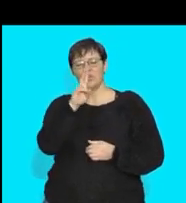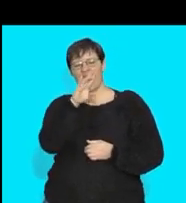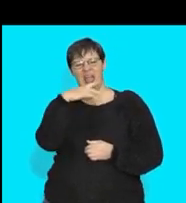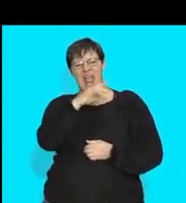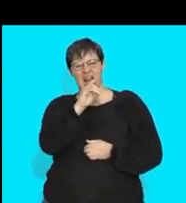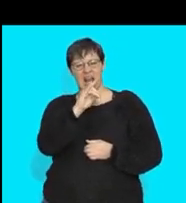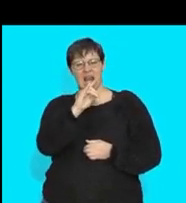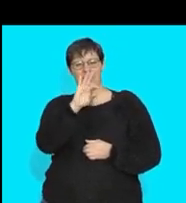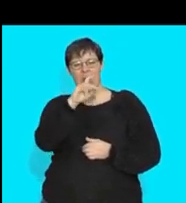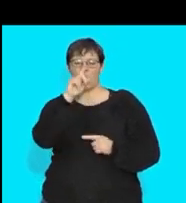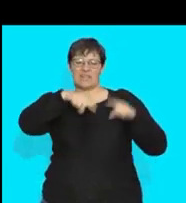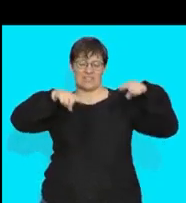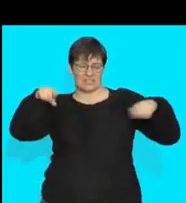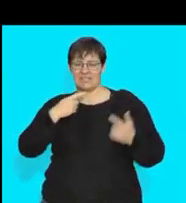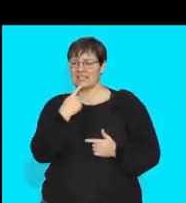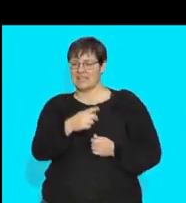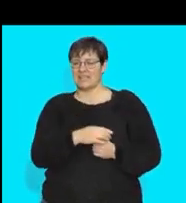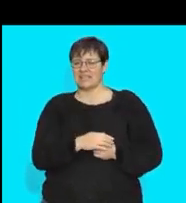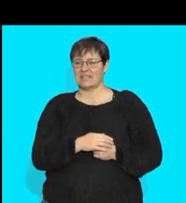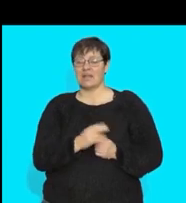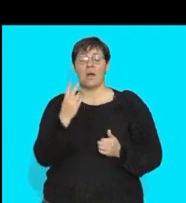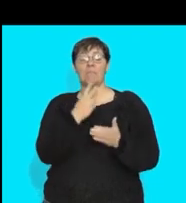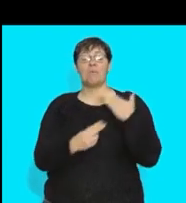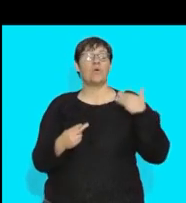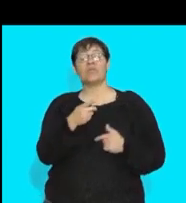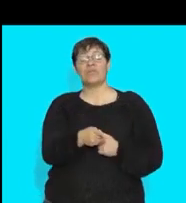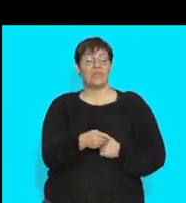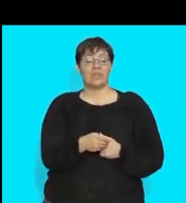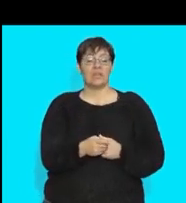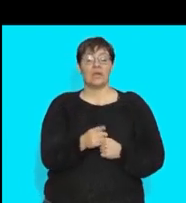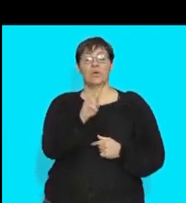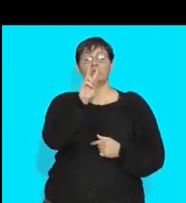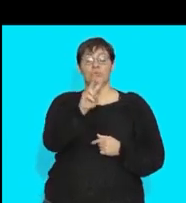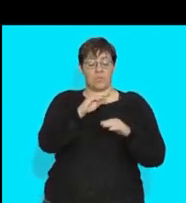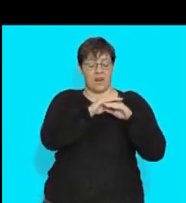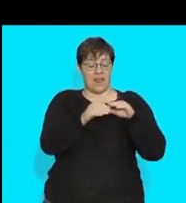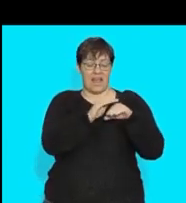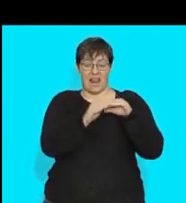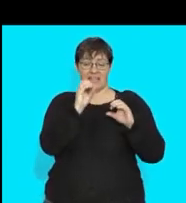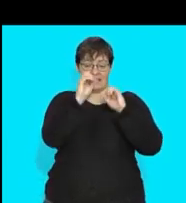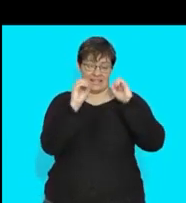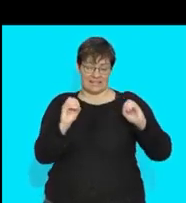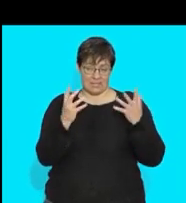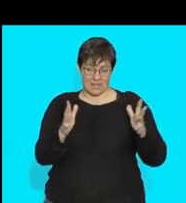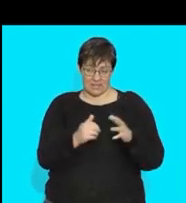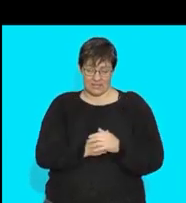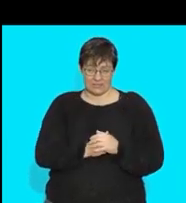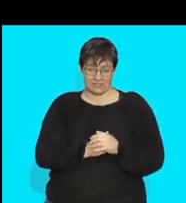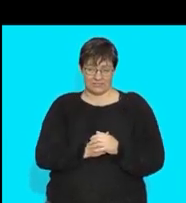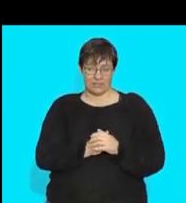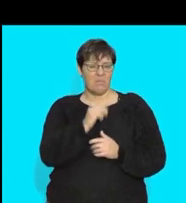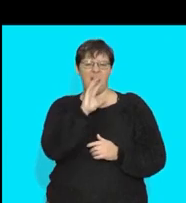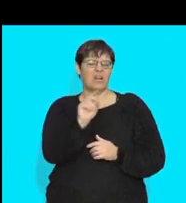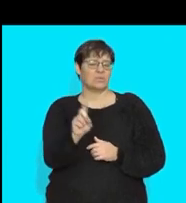look at animal biodiversity. And it says here, both consists of only 2 layers of cells. So what could